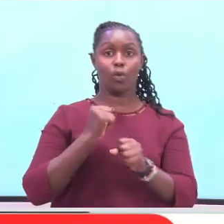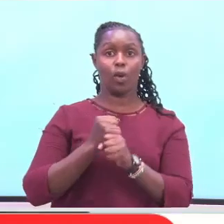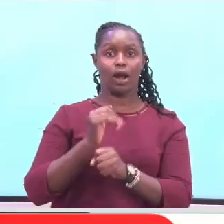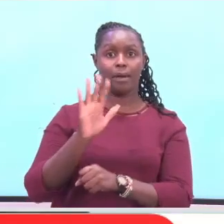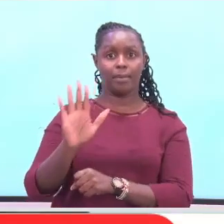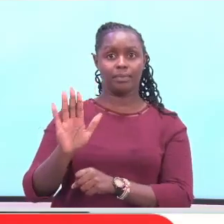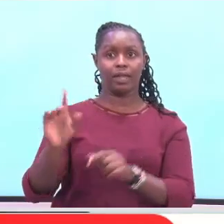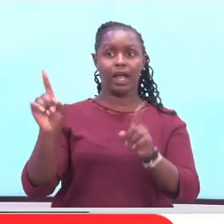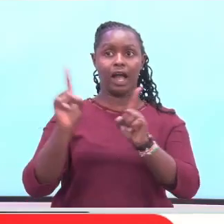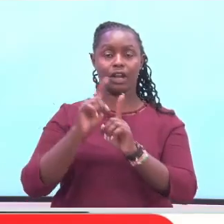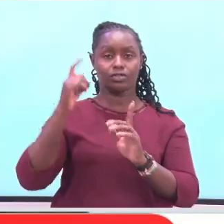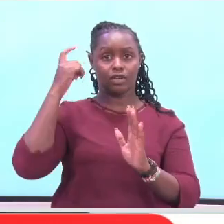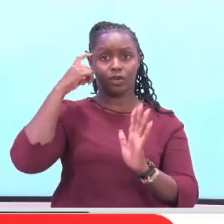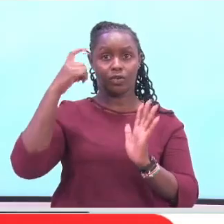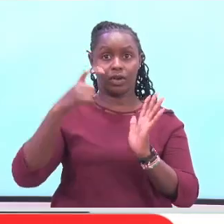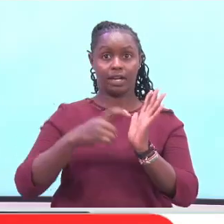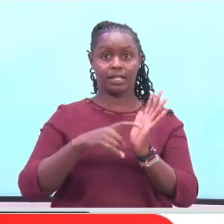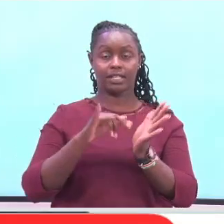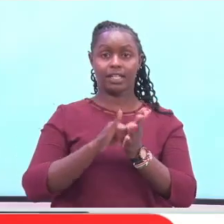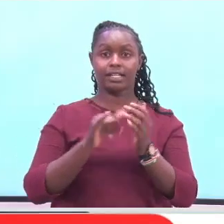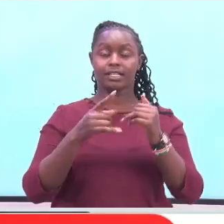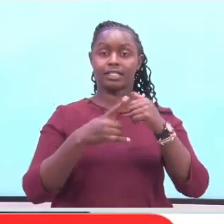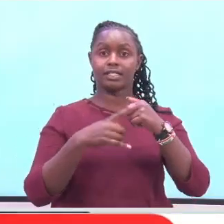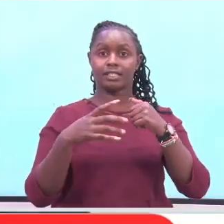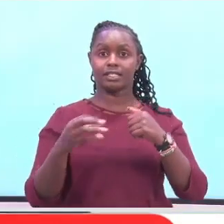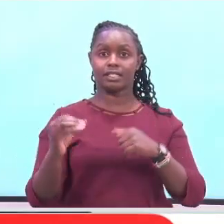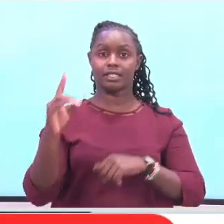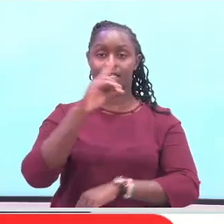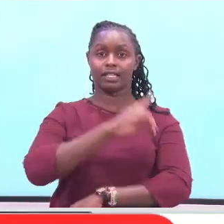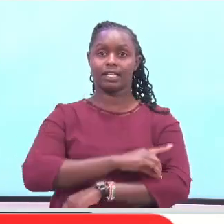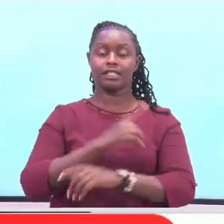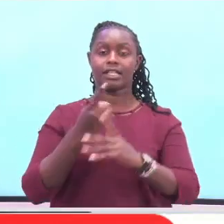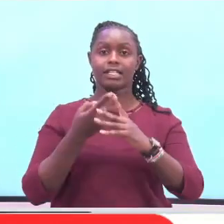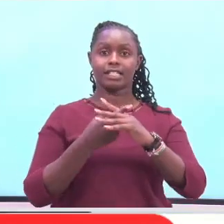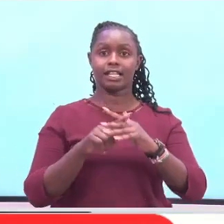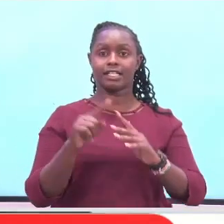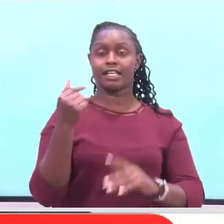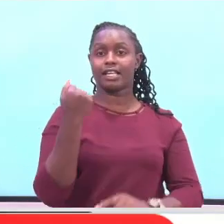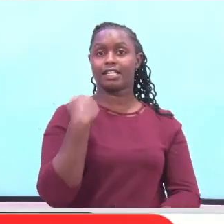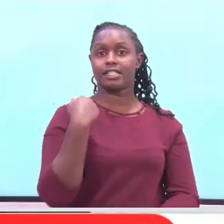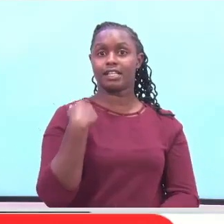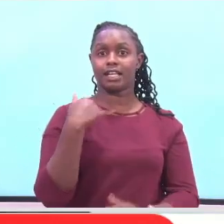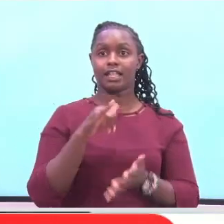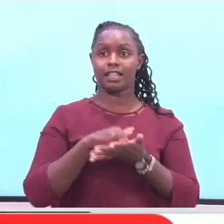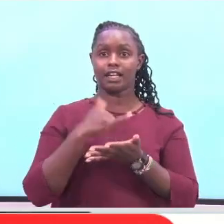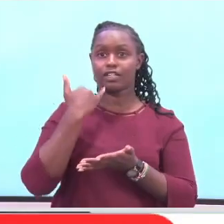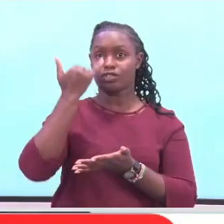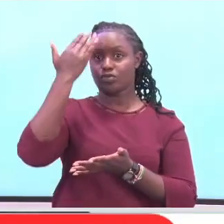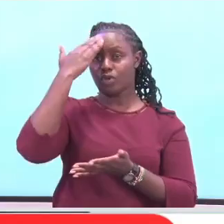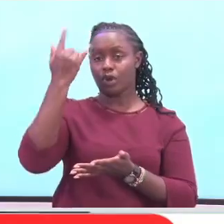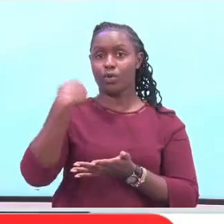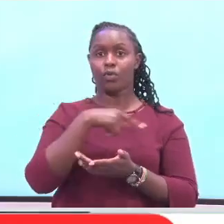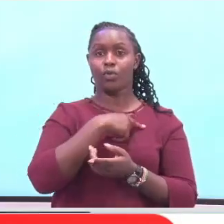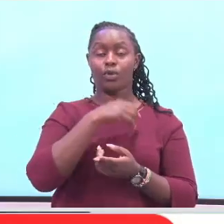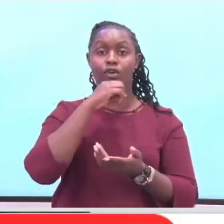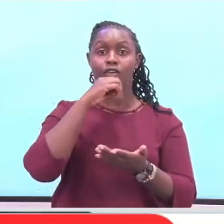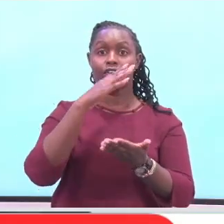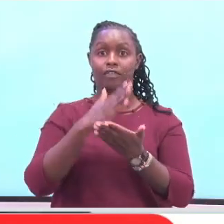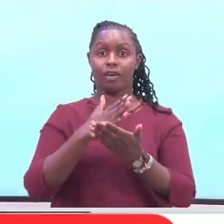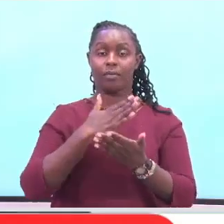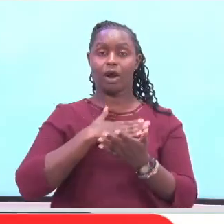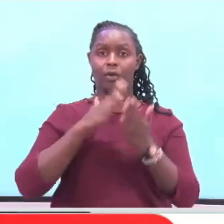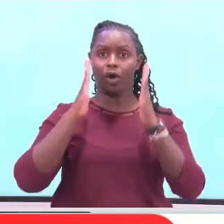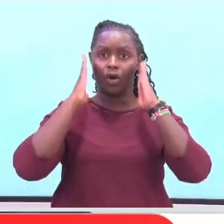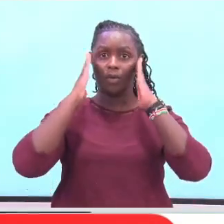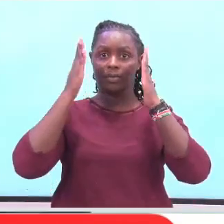that now our 60 days begin ticking from yesterday. And that is why we reaffirm our commitment to complete